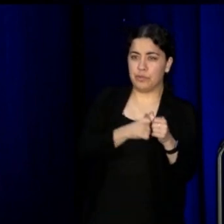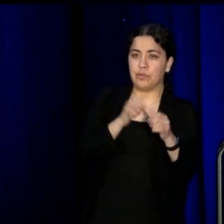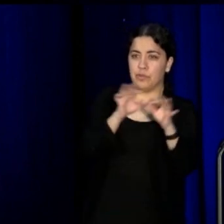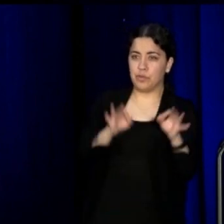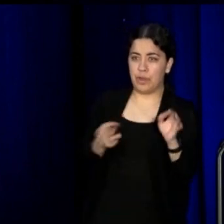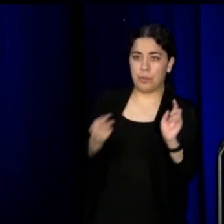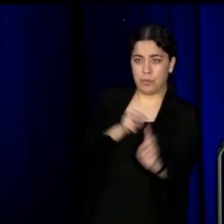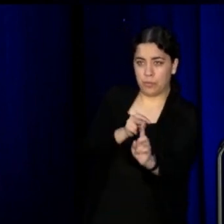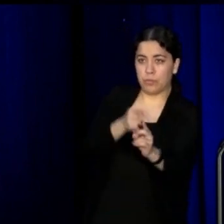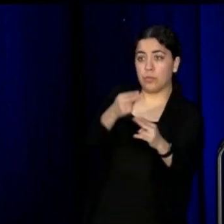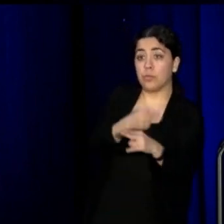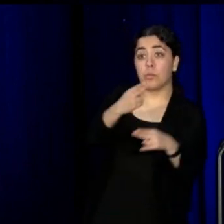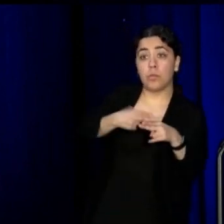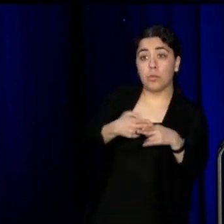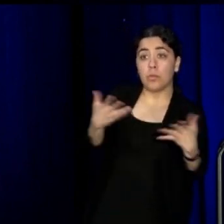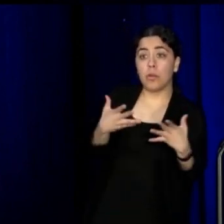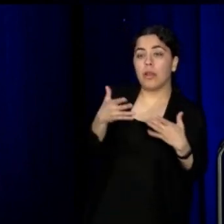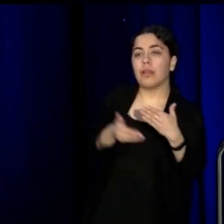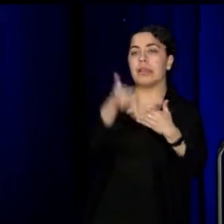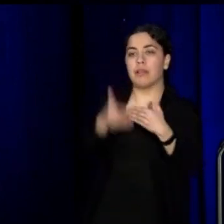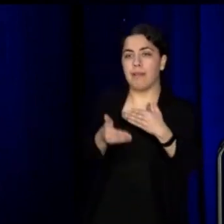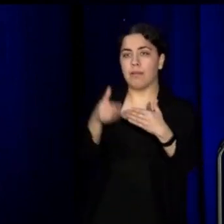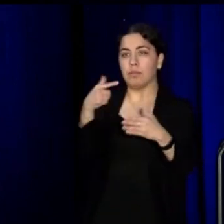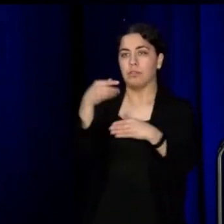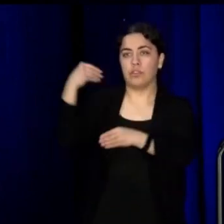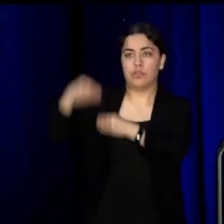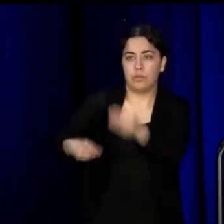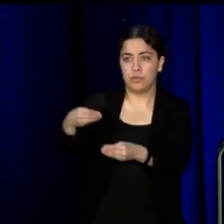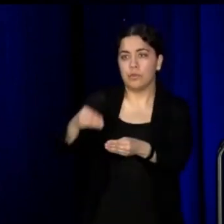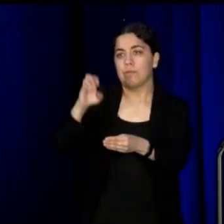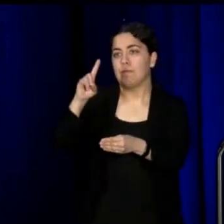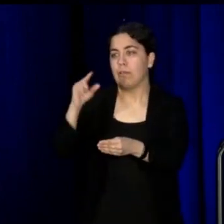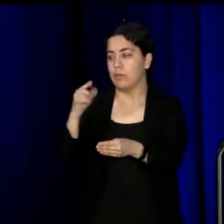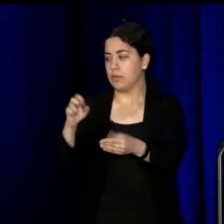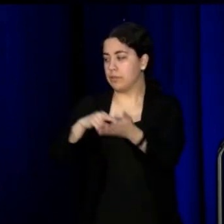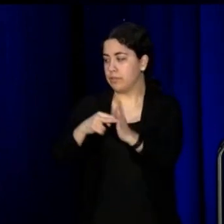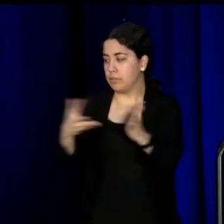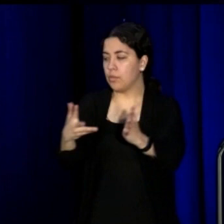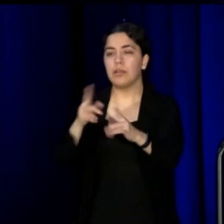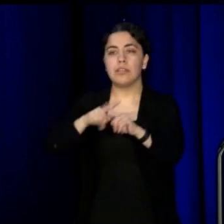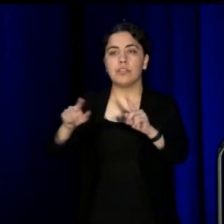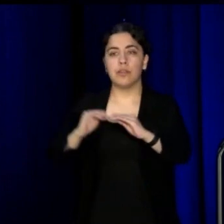and they are using what they call the next generation edge, which is setting different